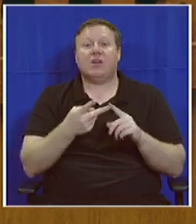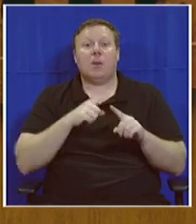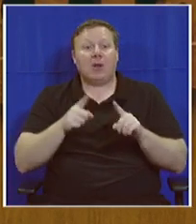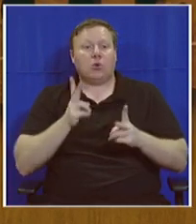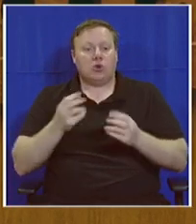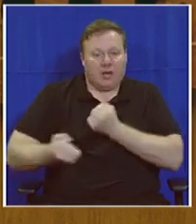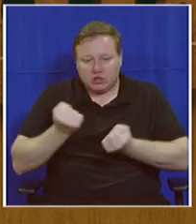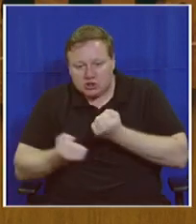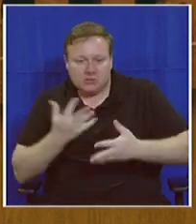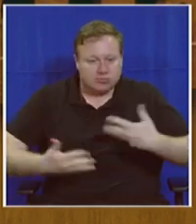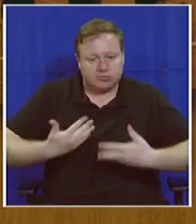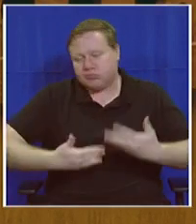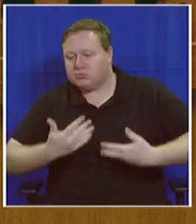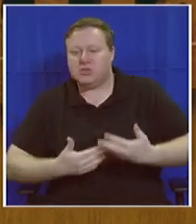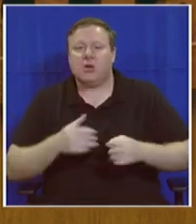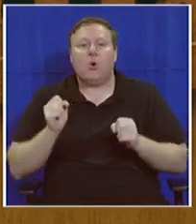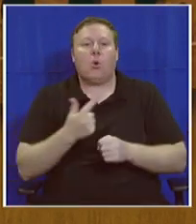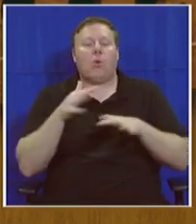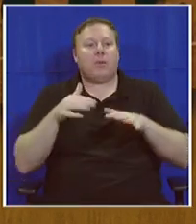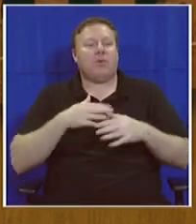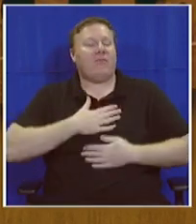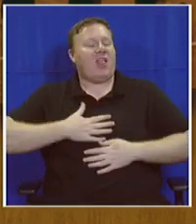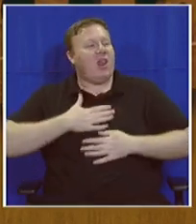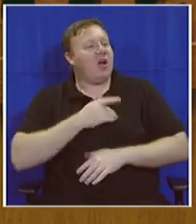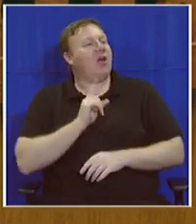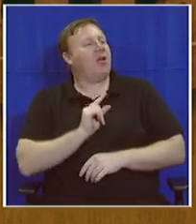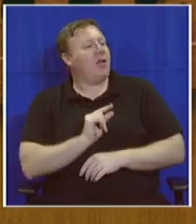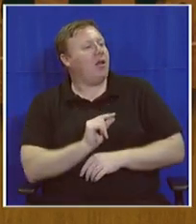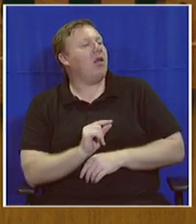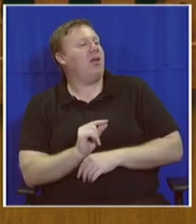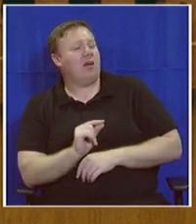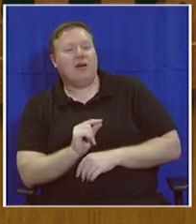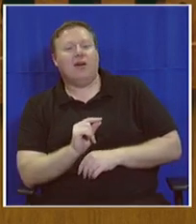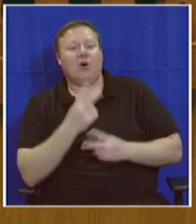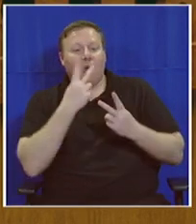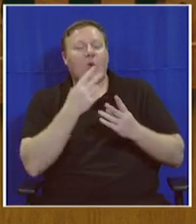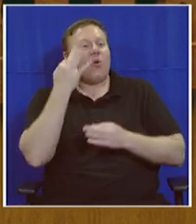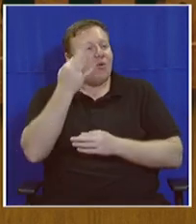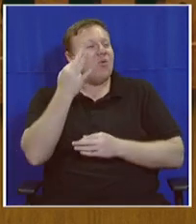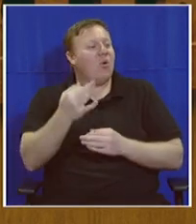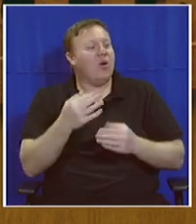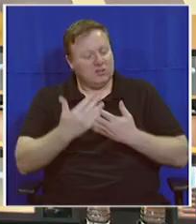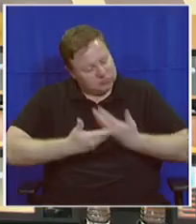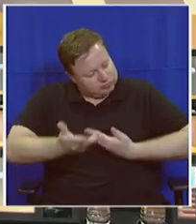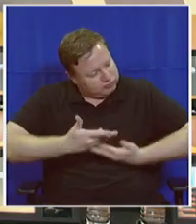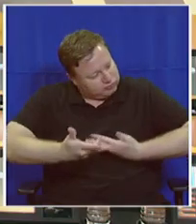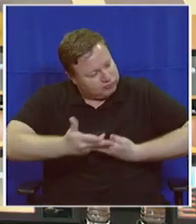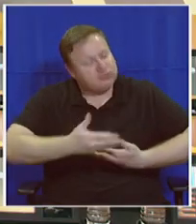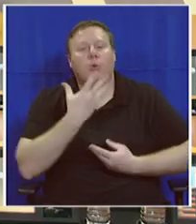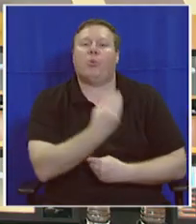dynamism that was felt by all who interacted with her. We had been looking forward to many more fruitful and beneficial engagements with